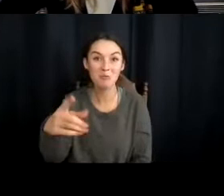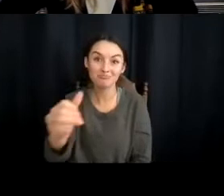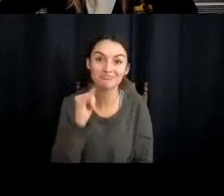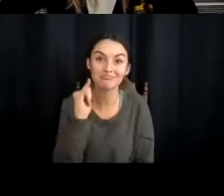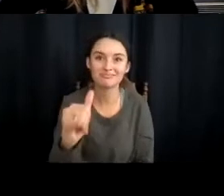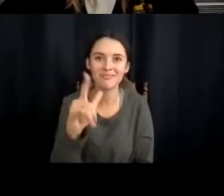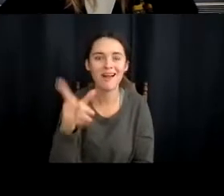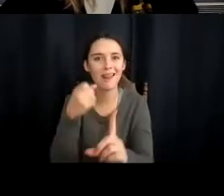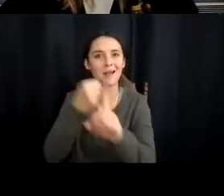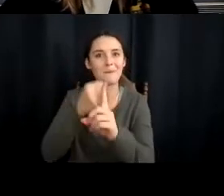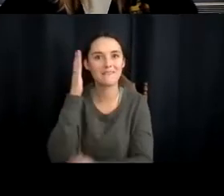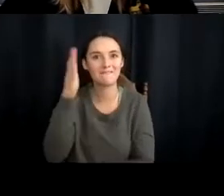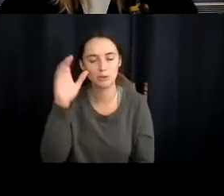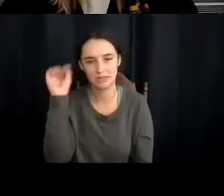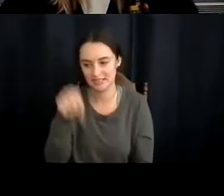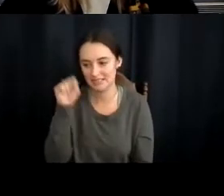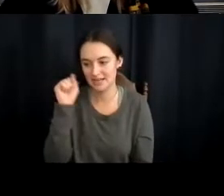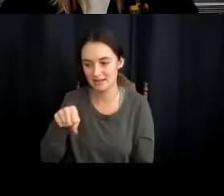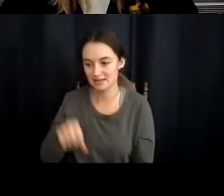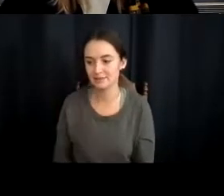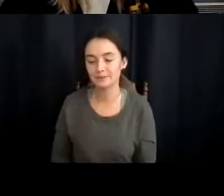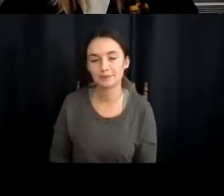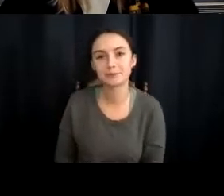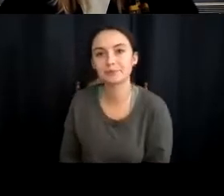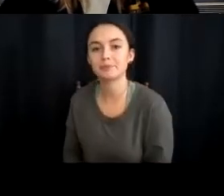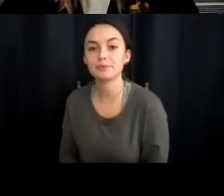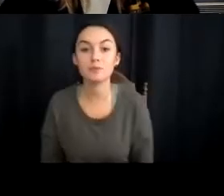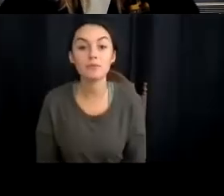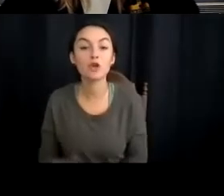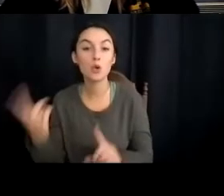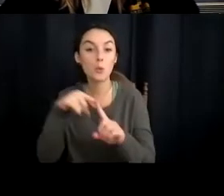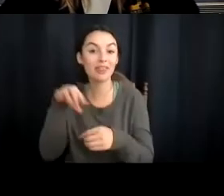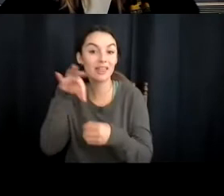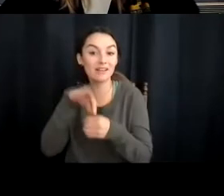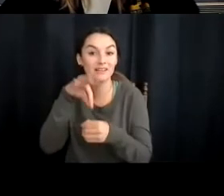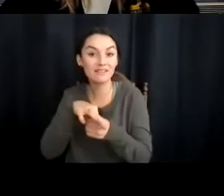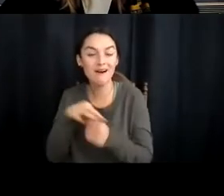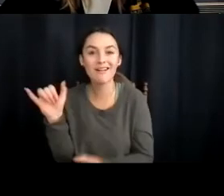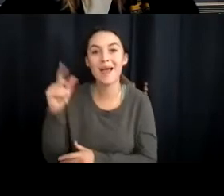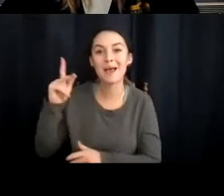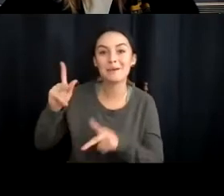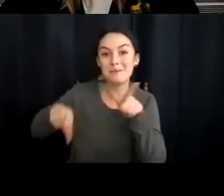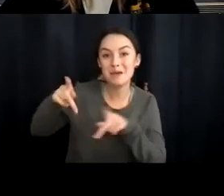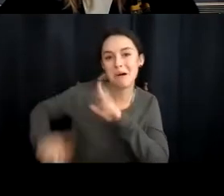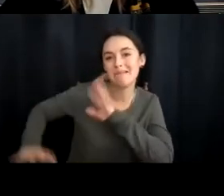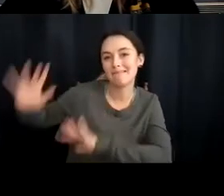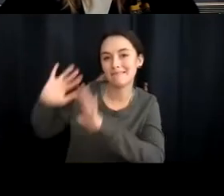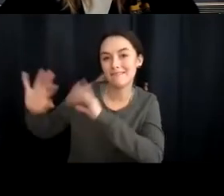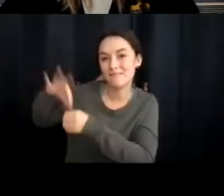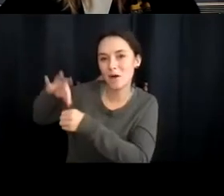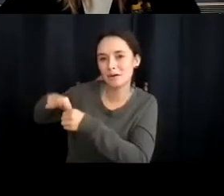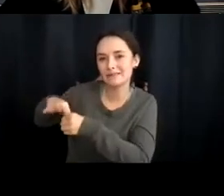future. Absolutely. So when they vote, just like the people way back in Shampooey, they don't vote in